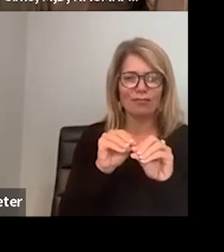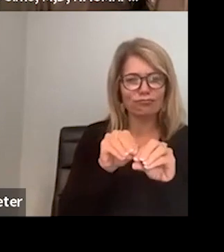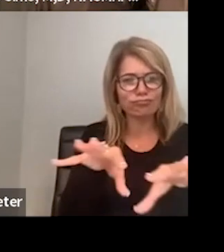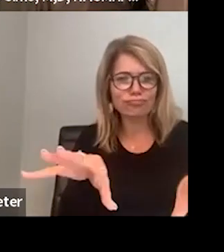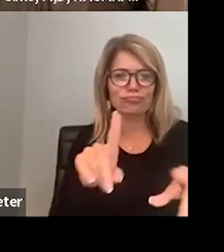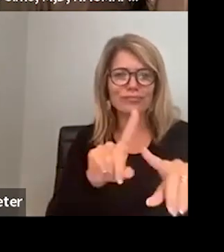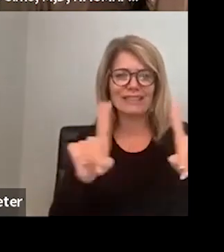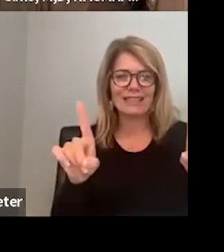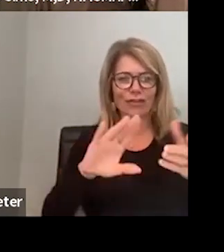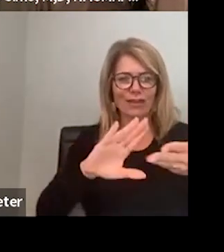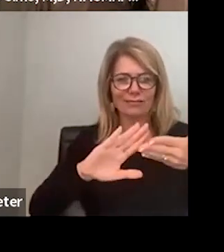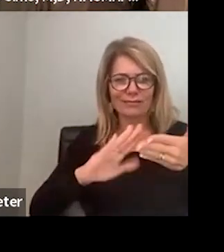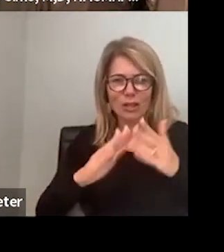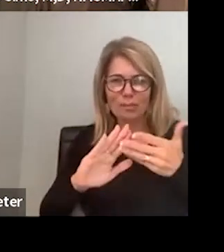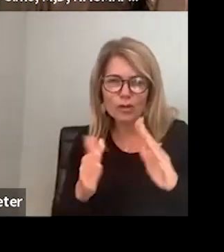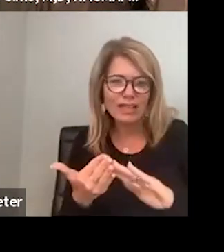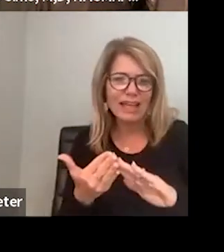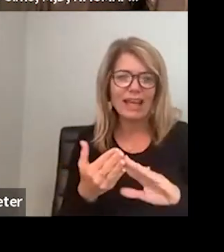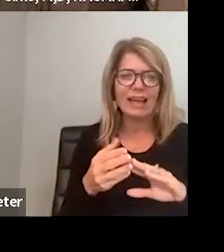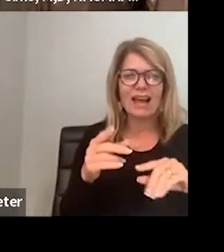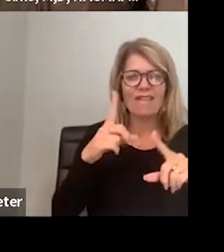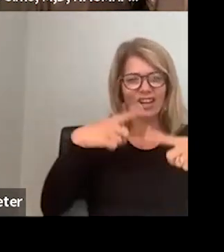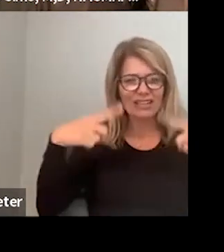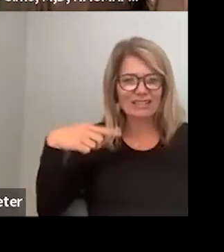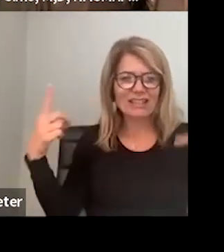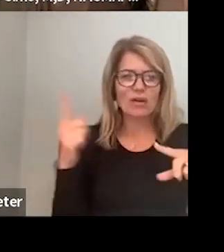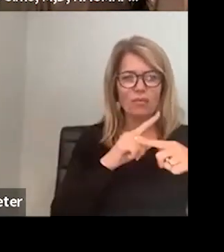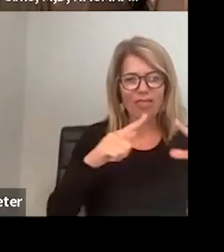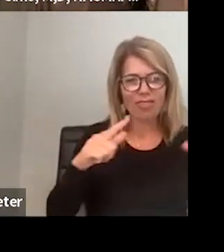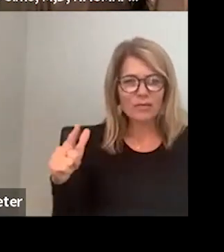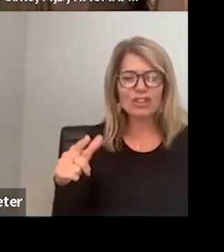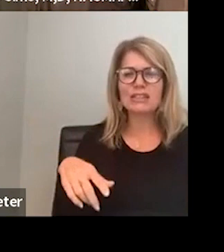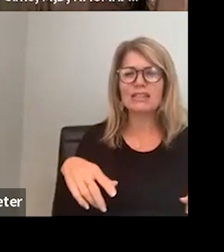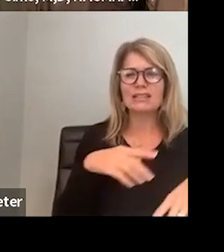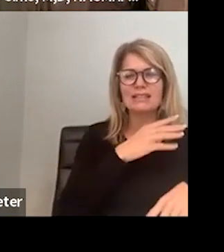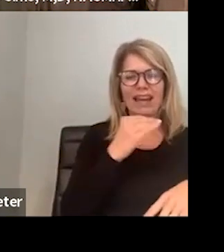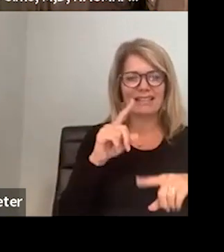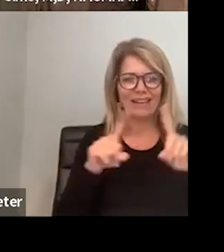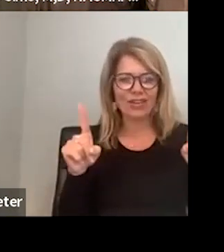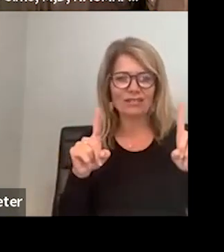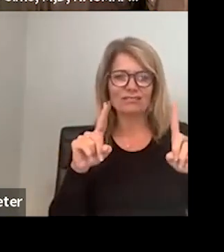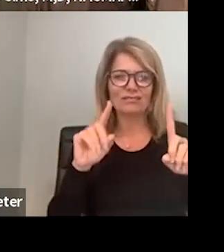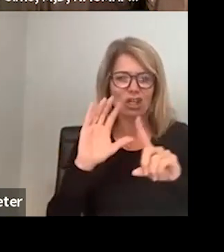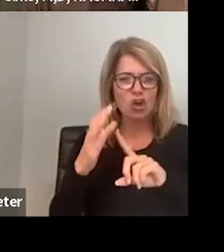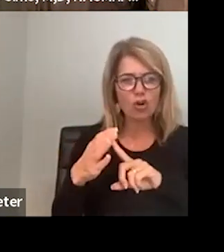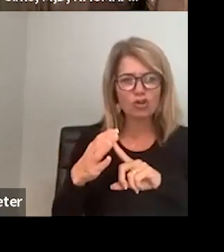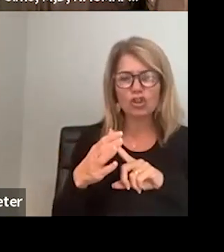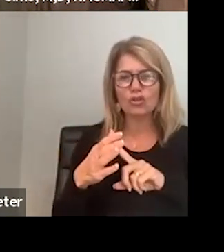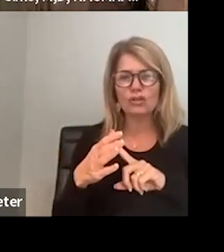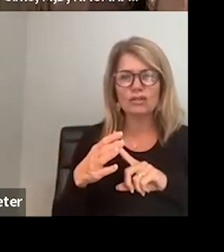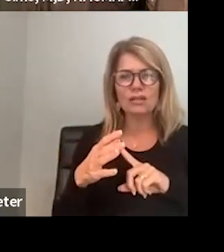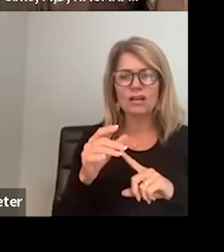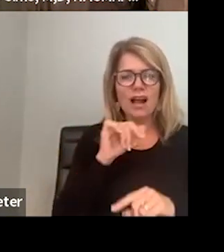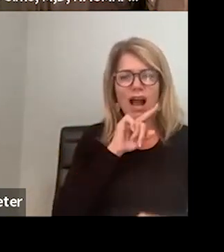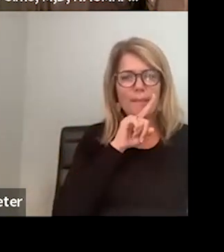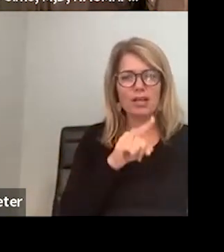very diverse nation, diverse in terms of languages and diverse in terms of cultures. And I'm not sure in